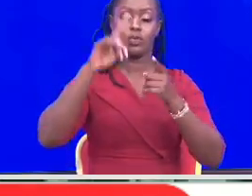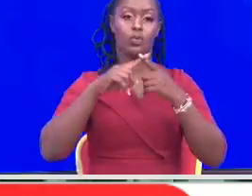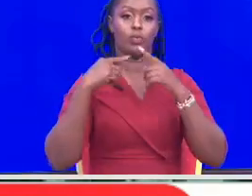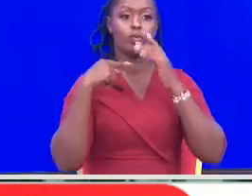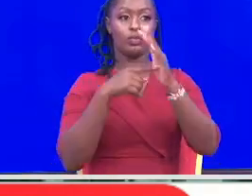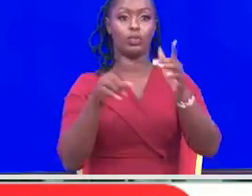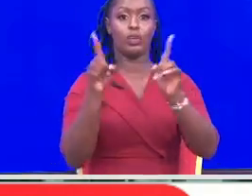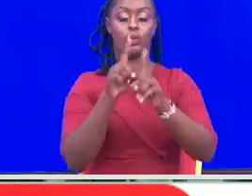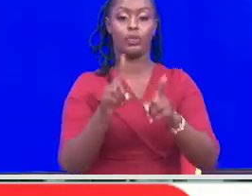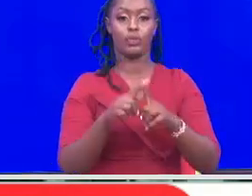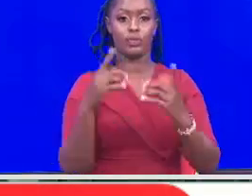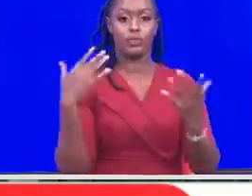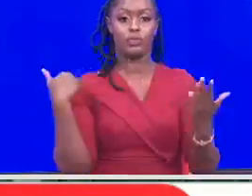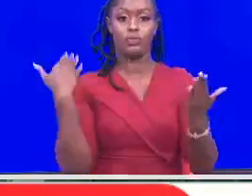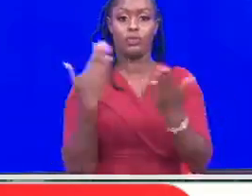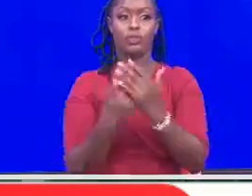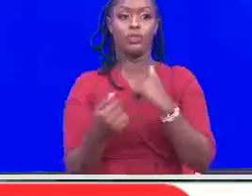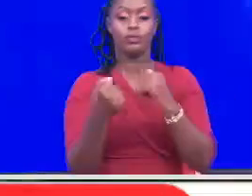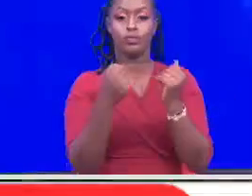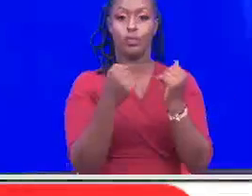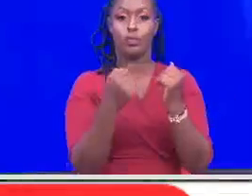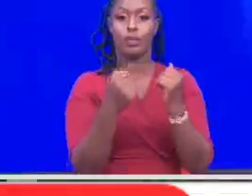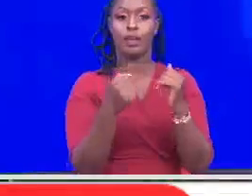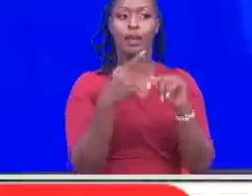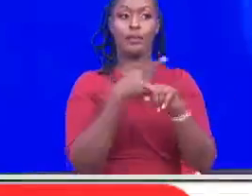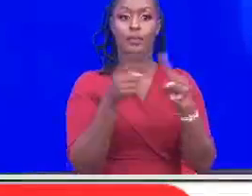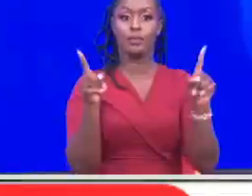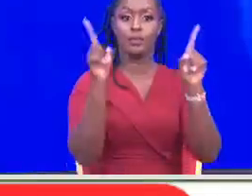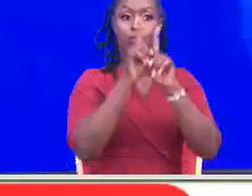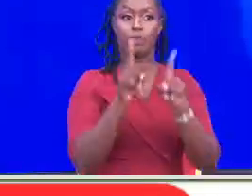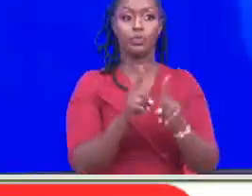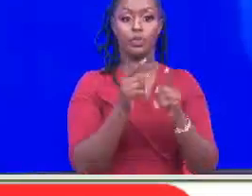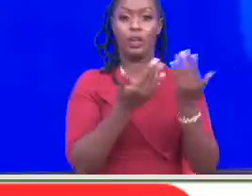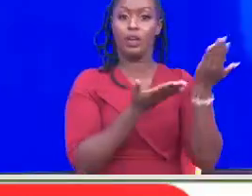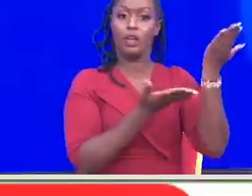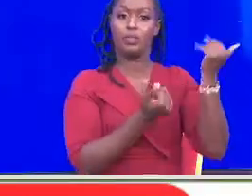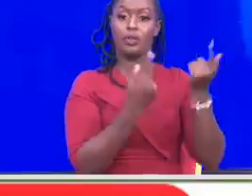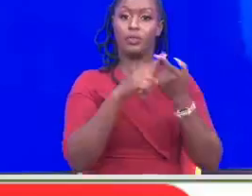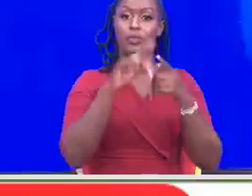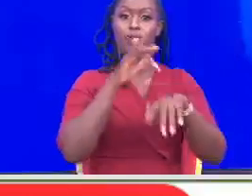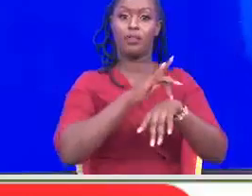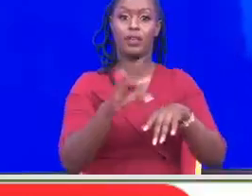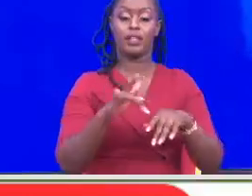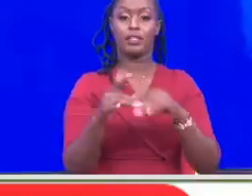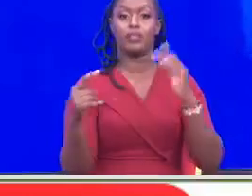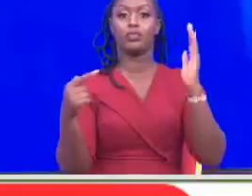extend up to early 2024. Further, the climatic phenomenon is expected to affect a total of